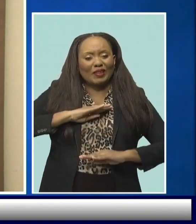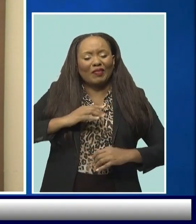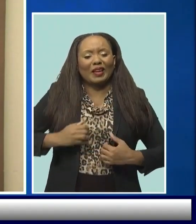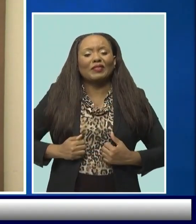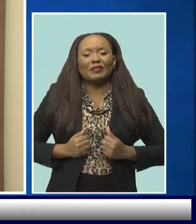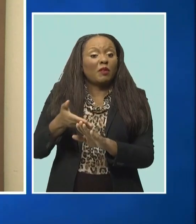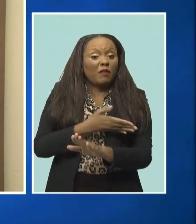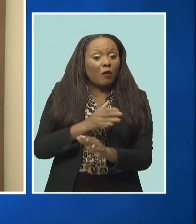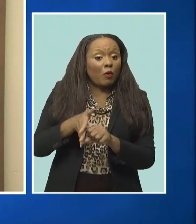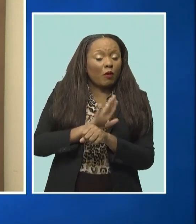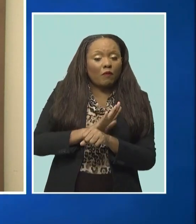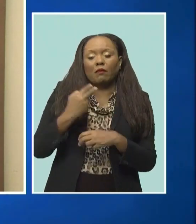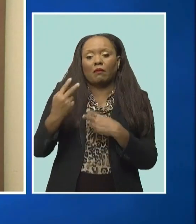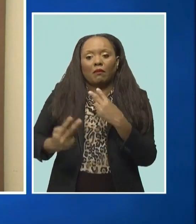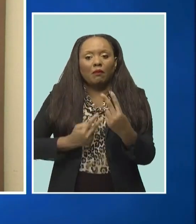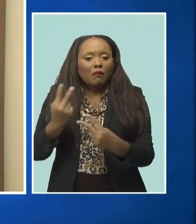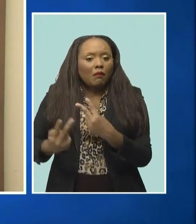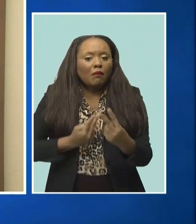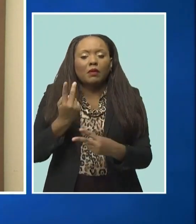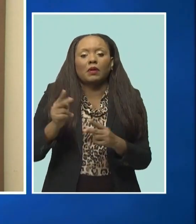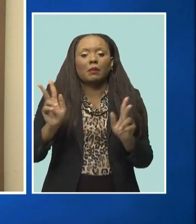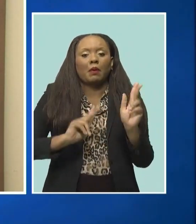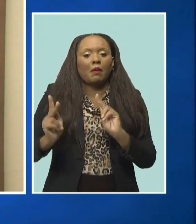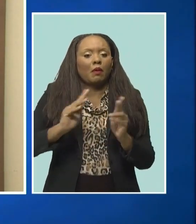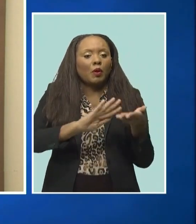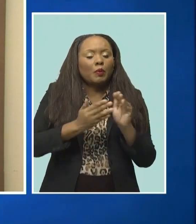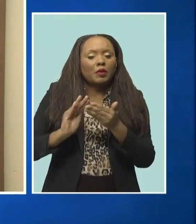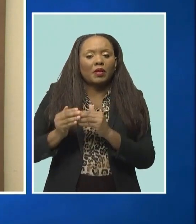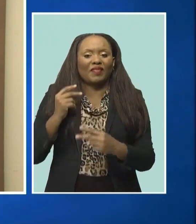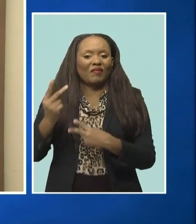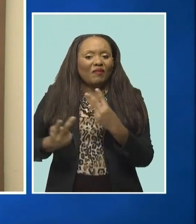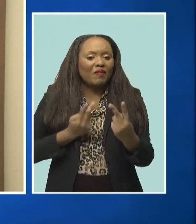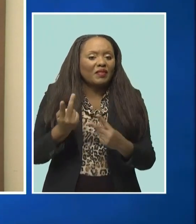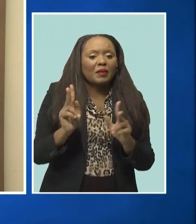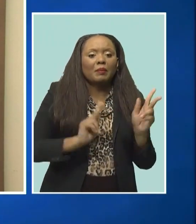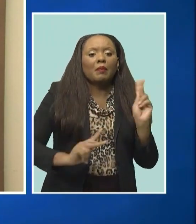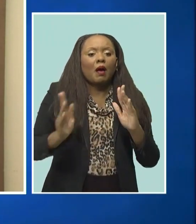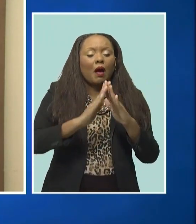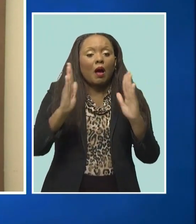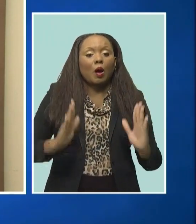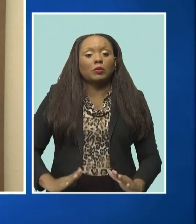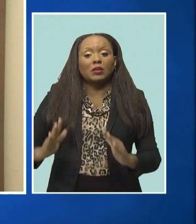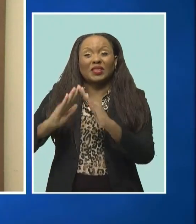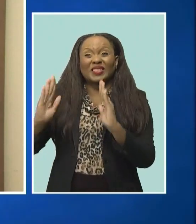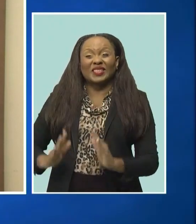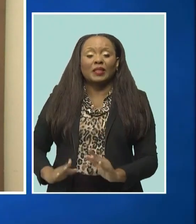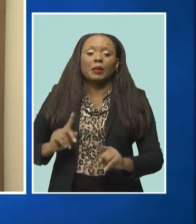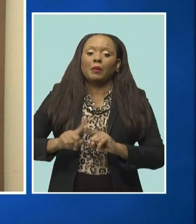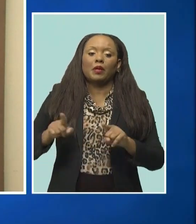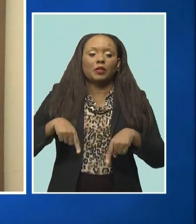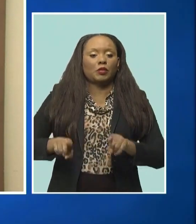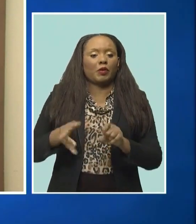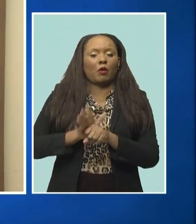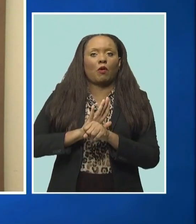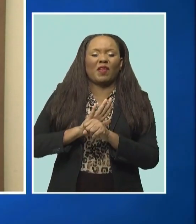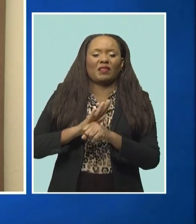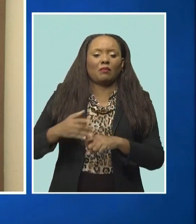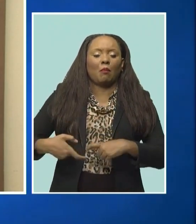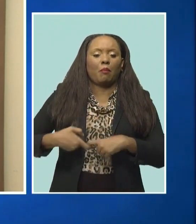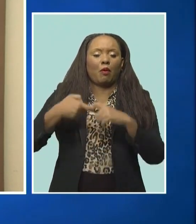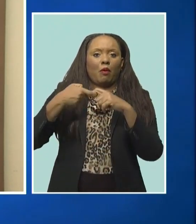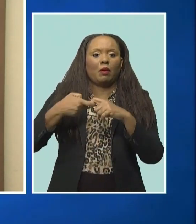you. Diabetes, we're used to it now. We have to get mental health within the same categories. So there are plans afoot to, and